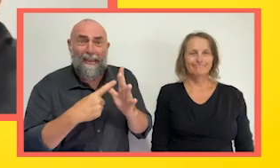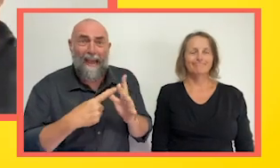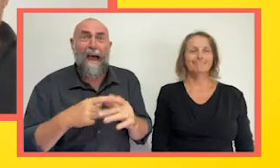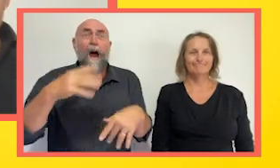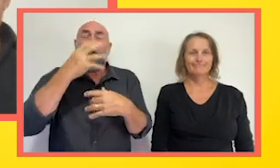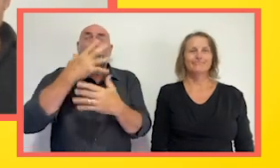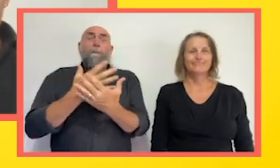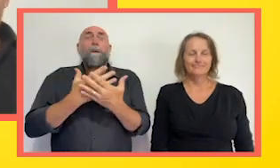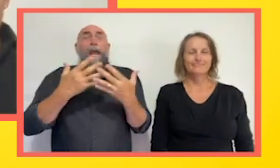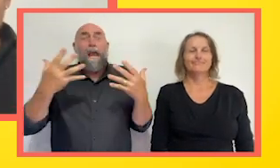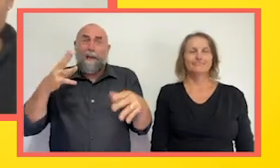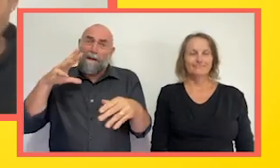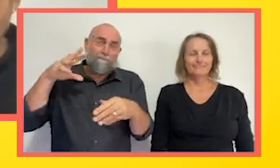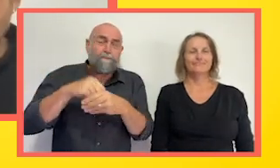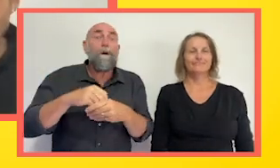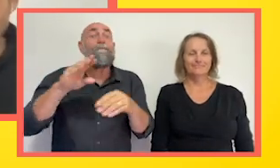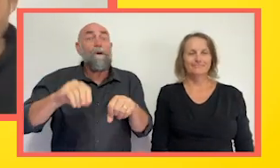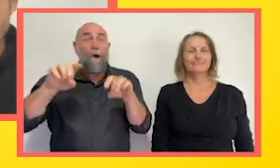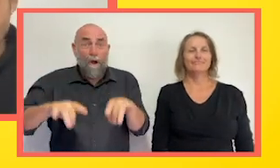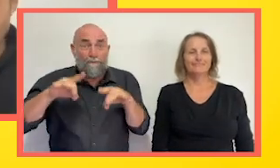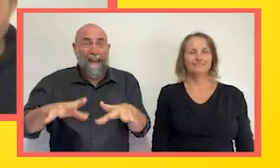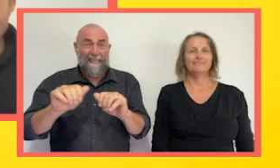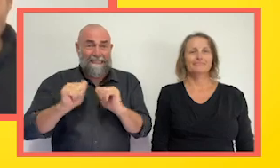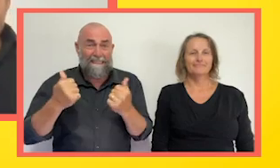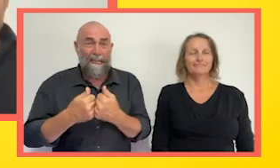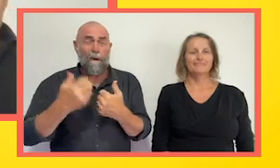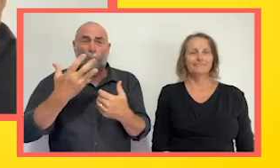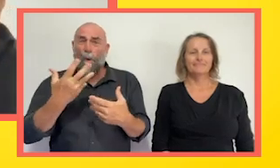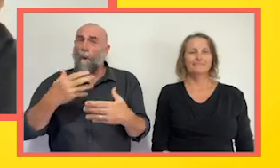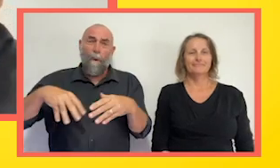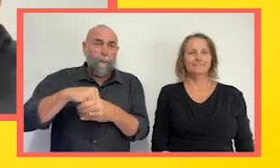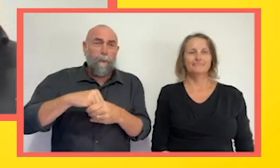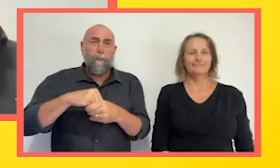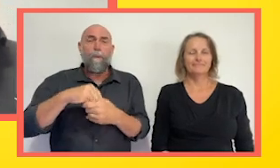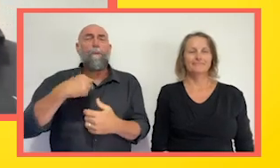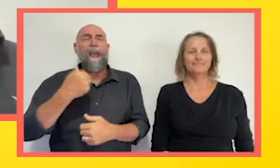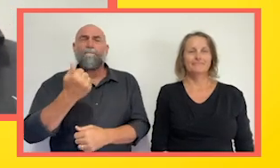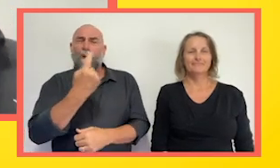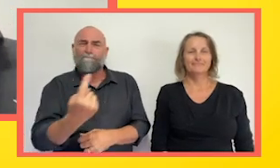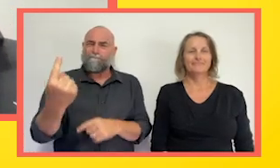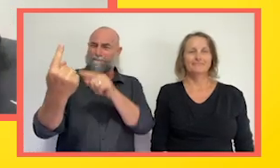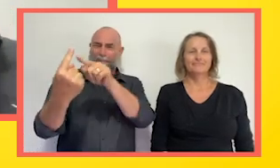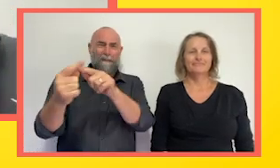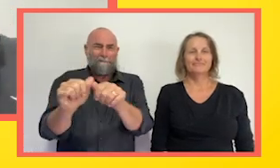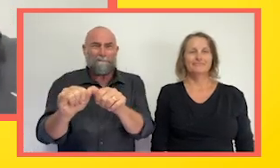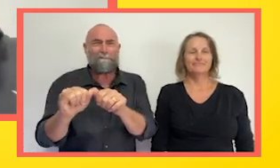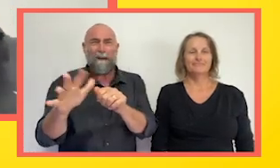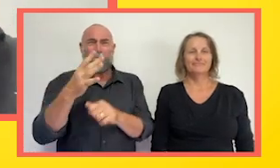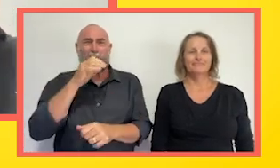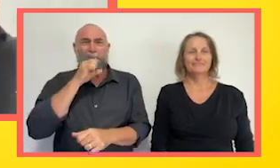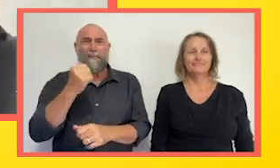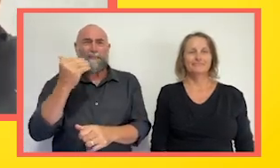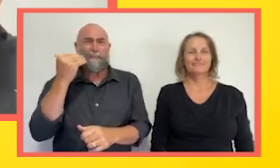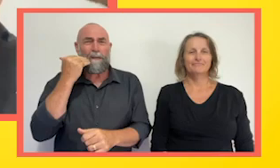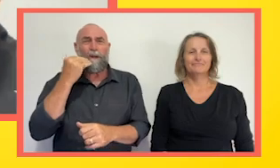incredible successes coming from the Australian bocce team. We have one of the greats, one of the all-time greats,